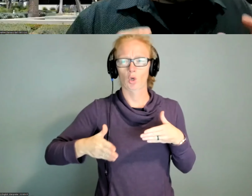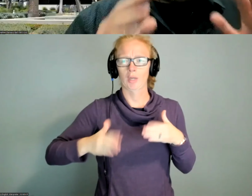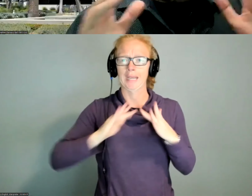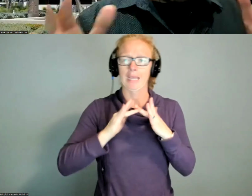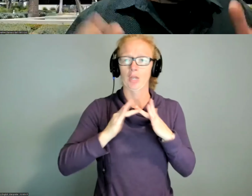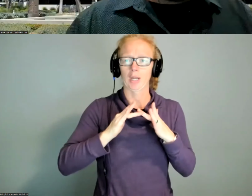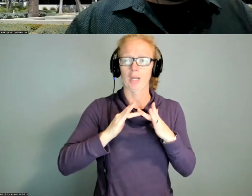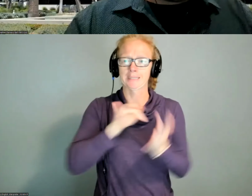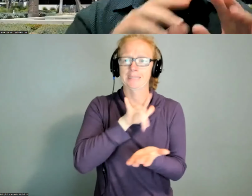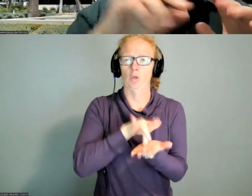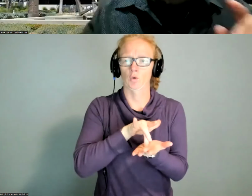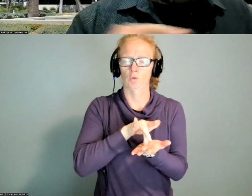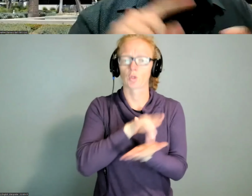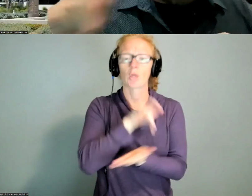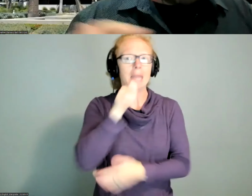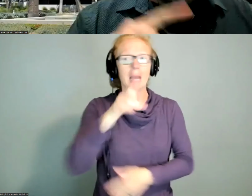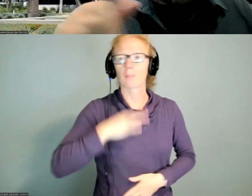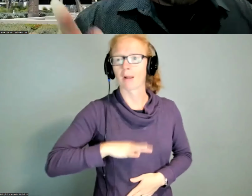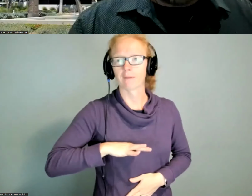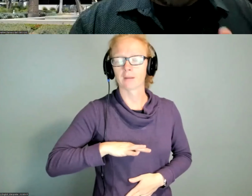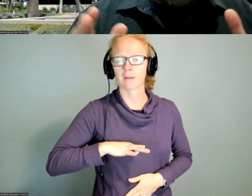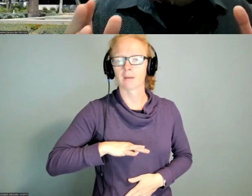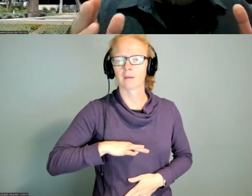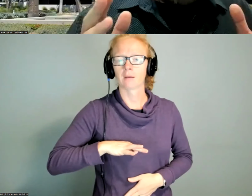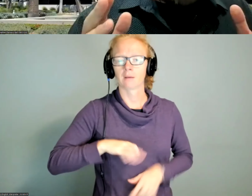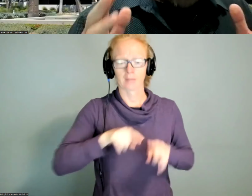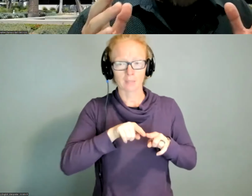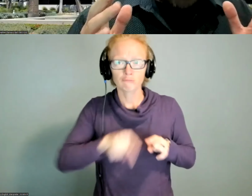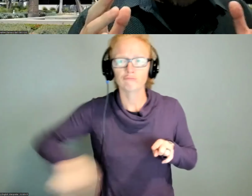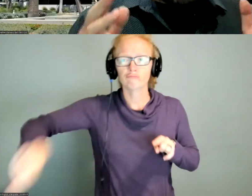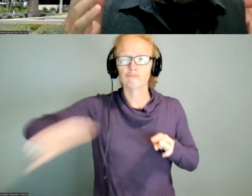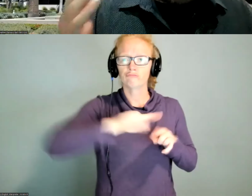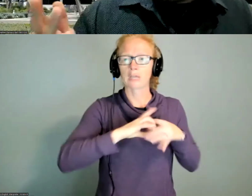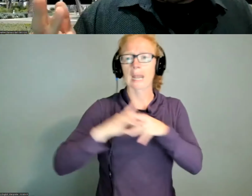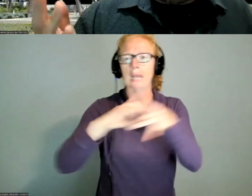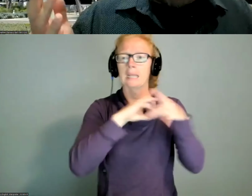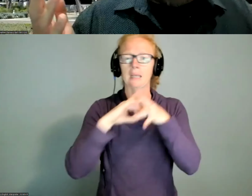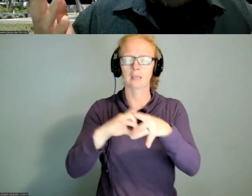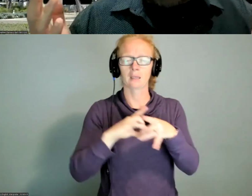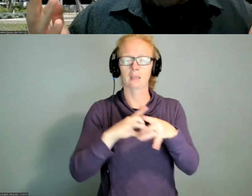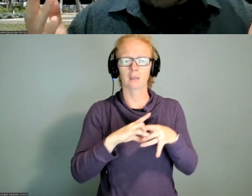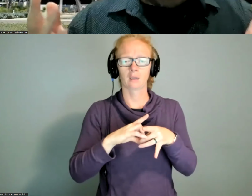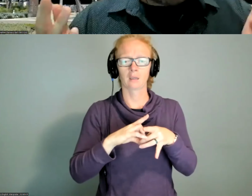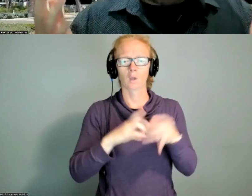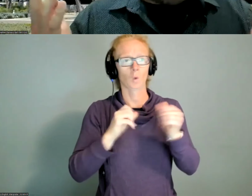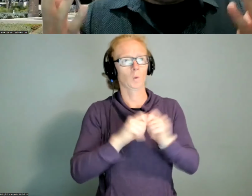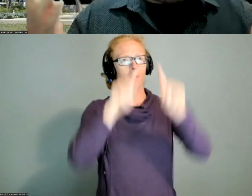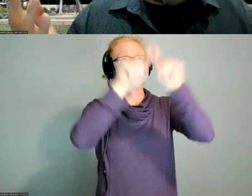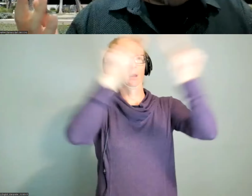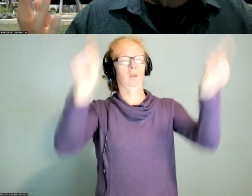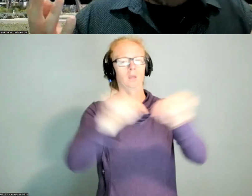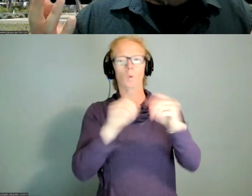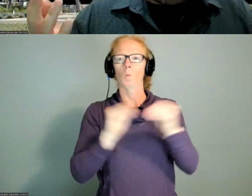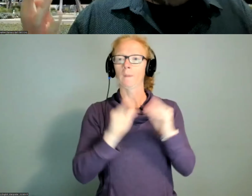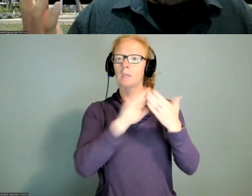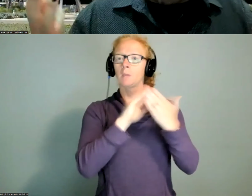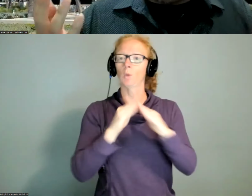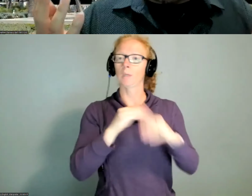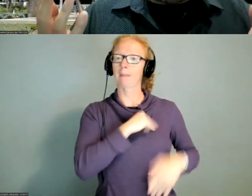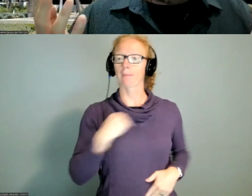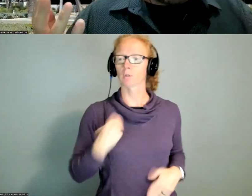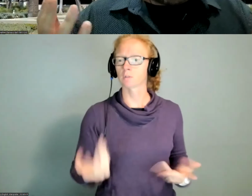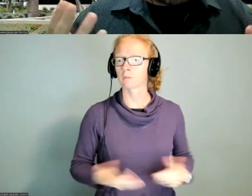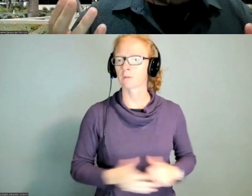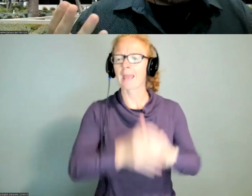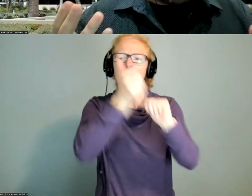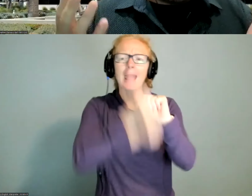digital hubs that are nonprofits that are part of a ring that have boards that are comprised of community members, right? Every